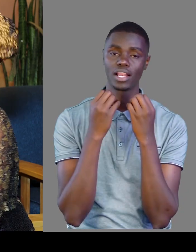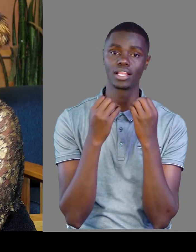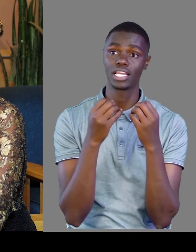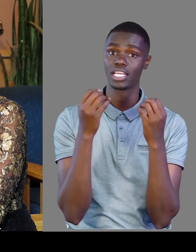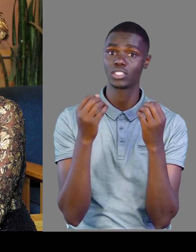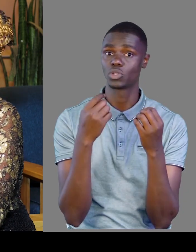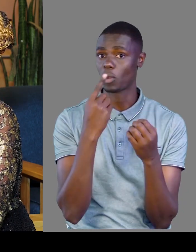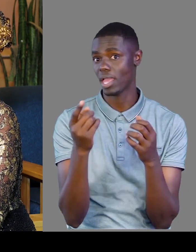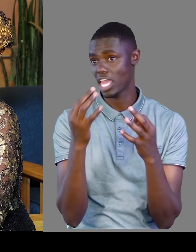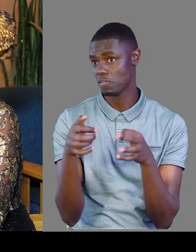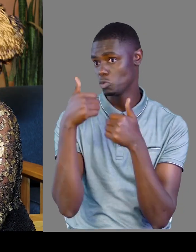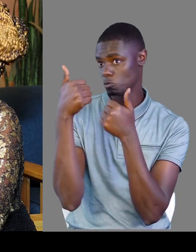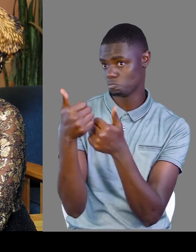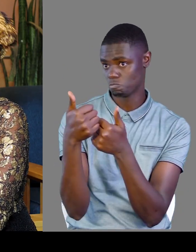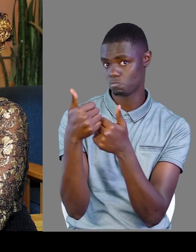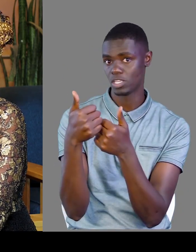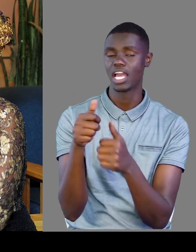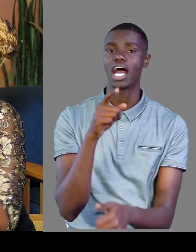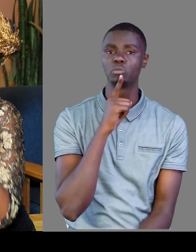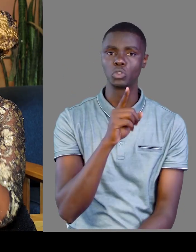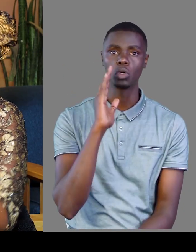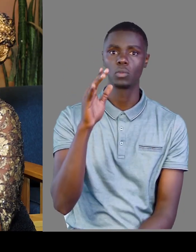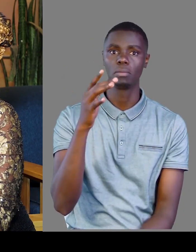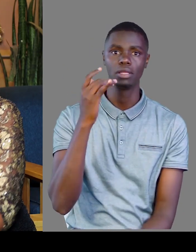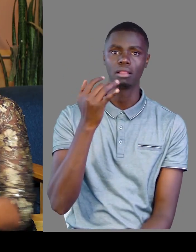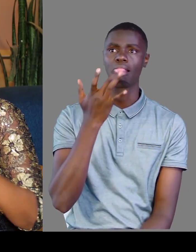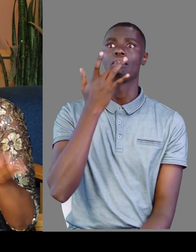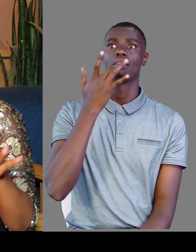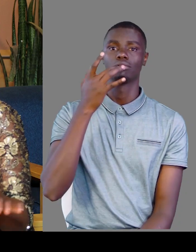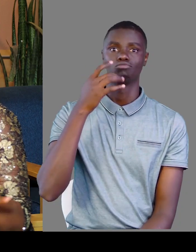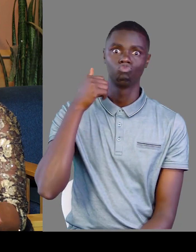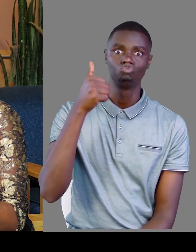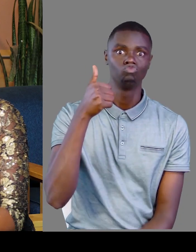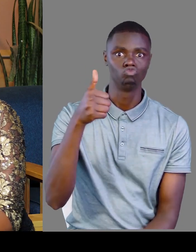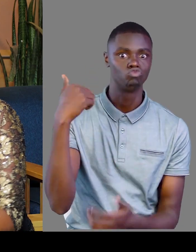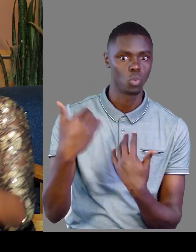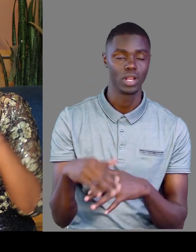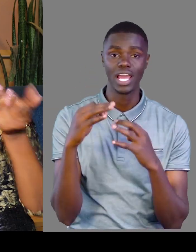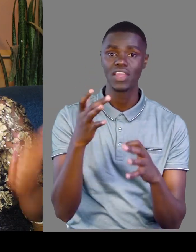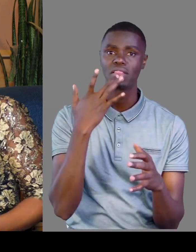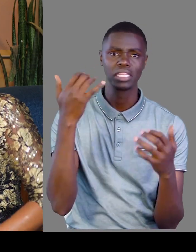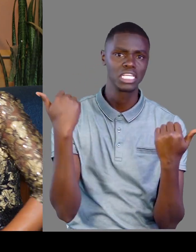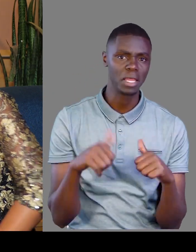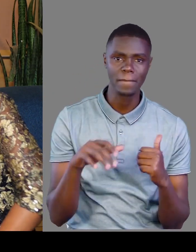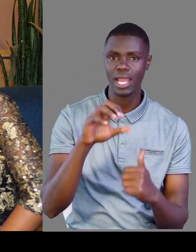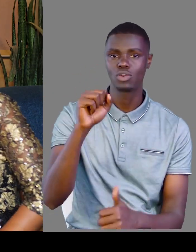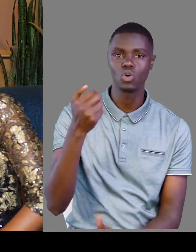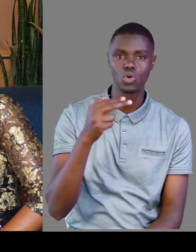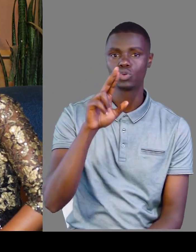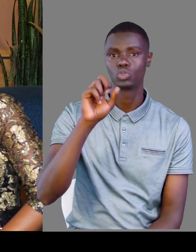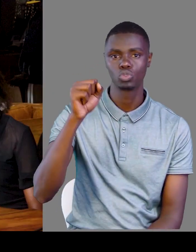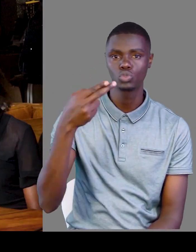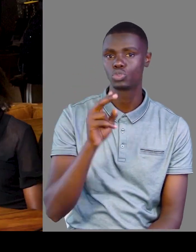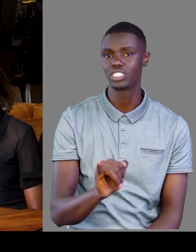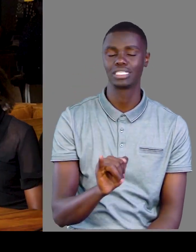set. Tutakwambia if it was good ama, but I'm sure it's going to be good. You're hype iko na your social media. And if you've never tried sushi,